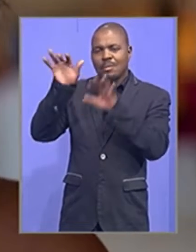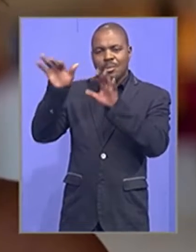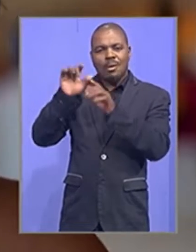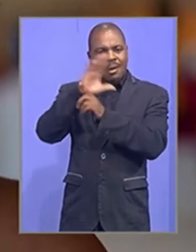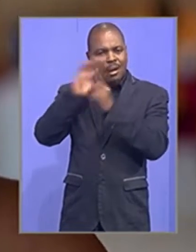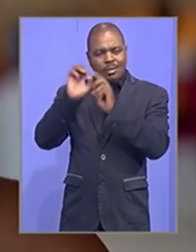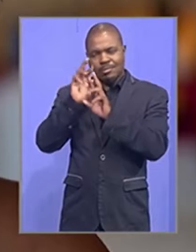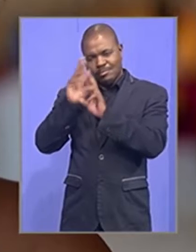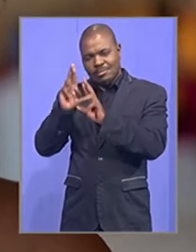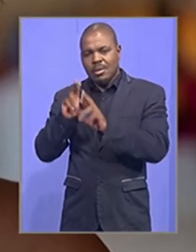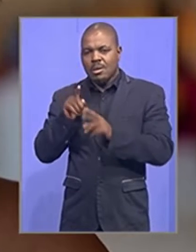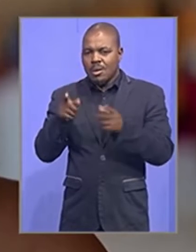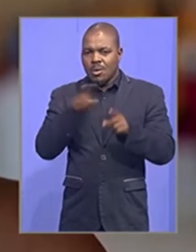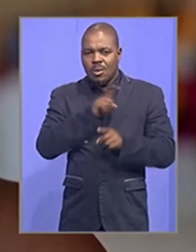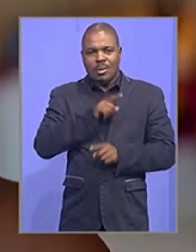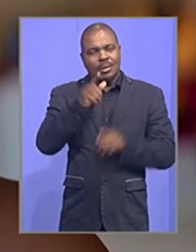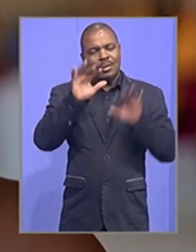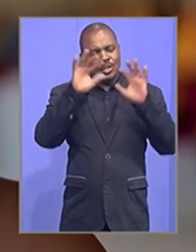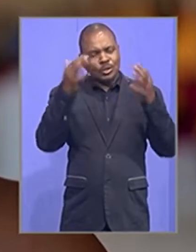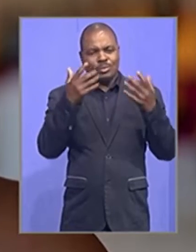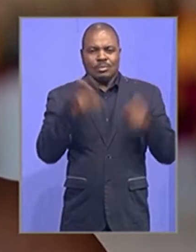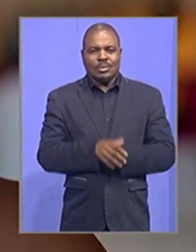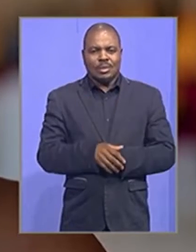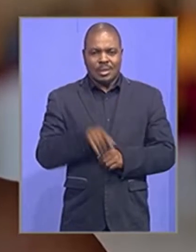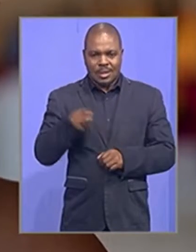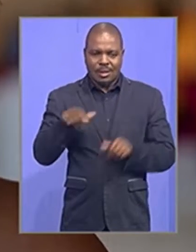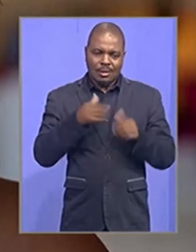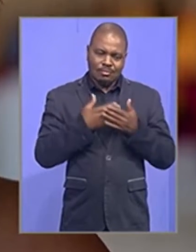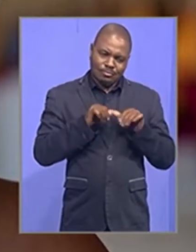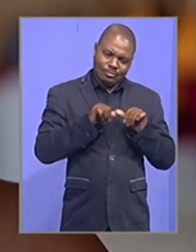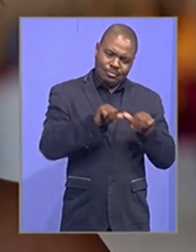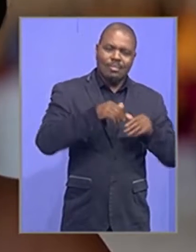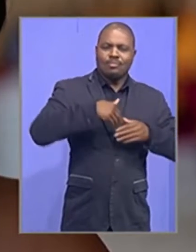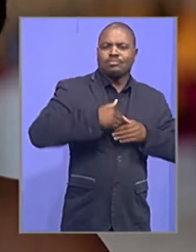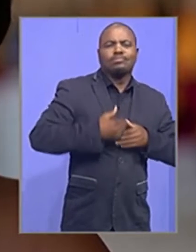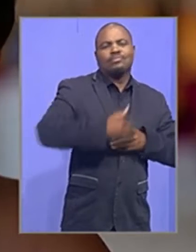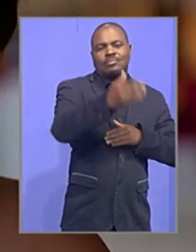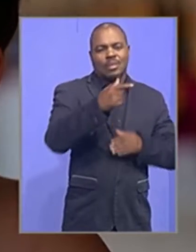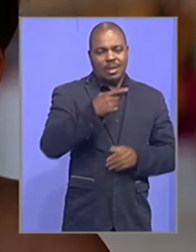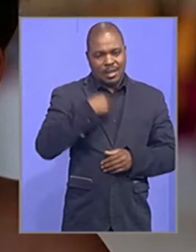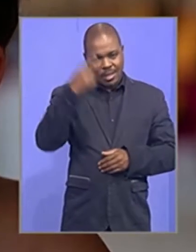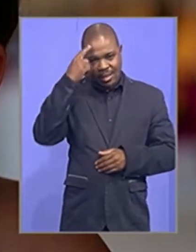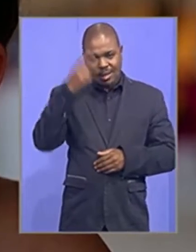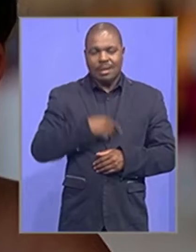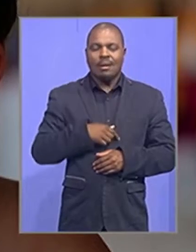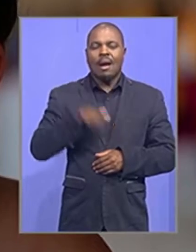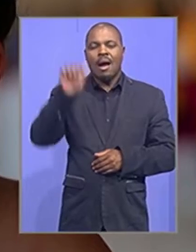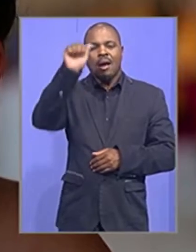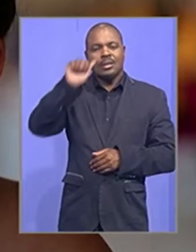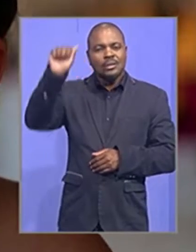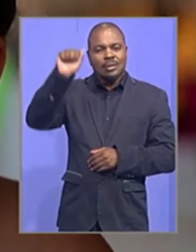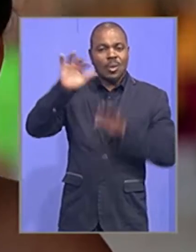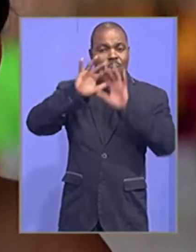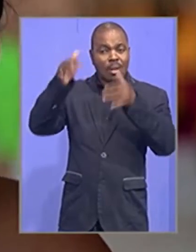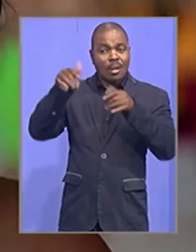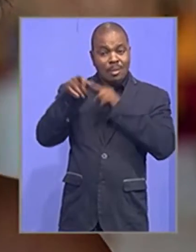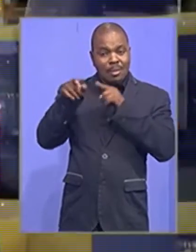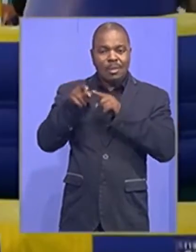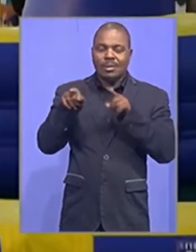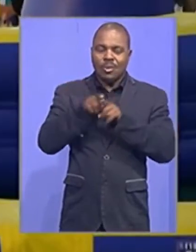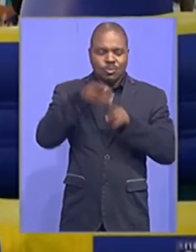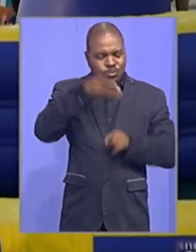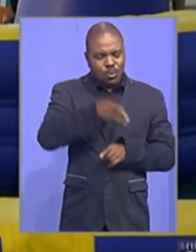well. It's a worldwide issue, and it will be continue forever. I think the Asian World Cup is also going to be